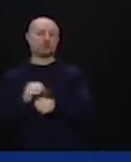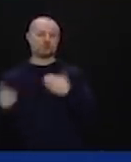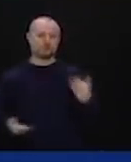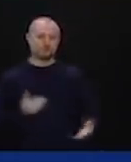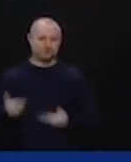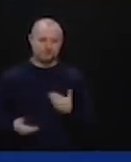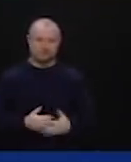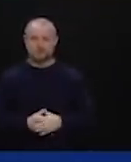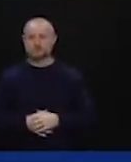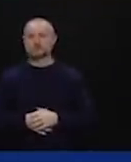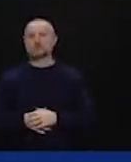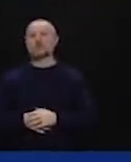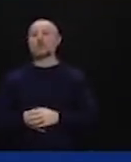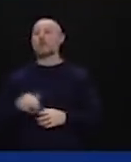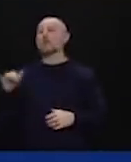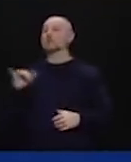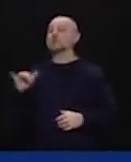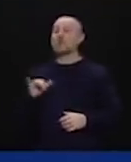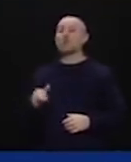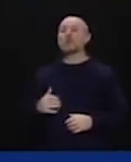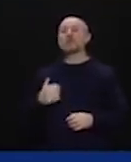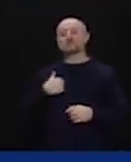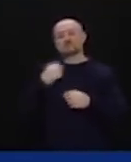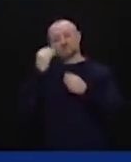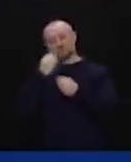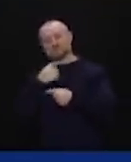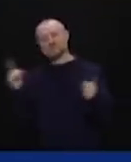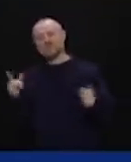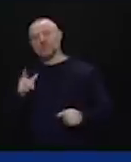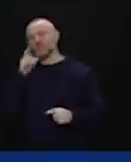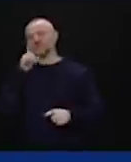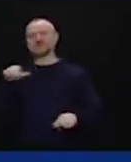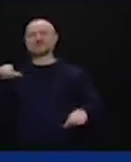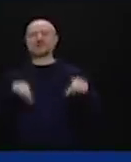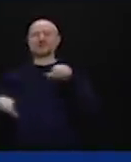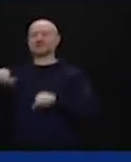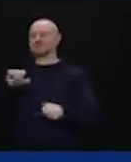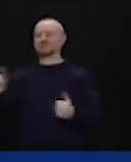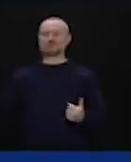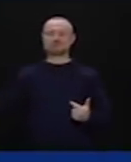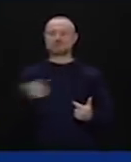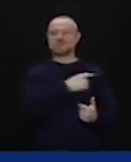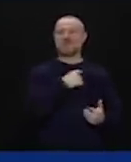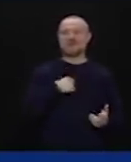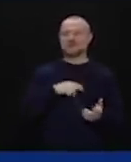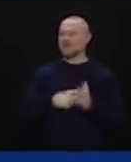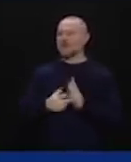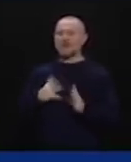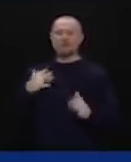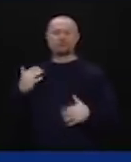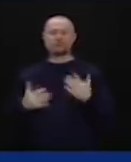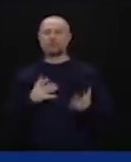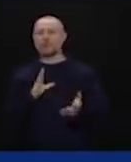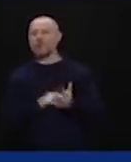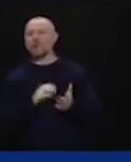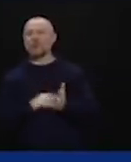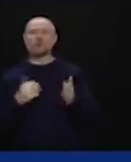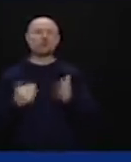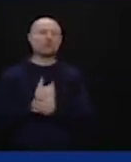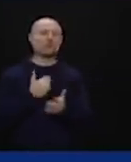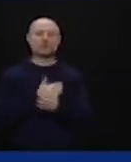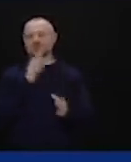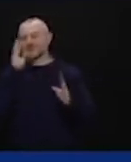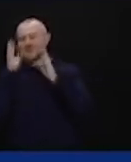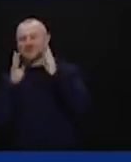also be a win for science, a win for the progress that we have to keep making going forward by producing